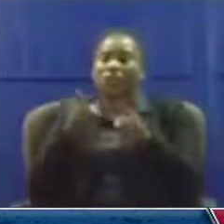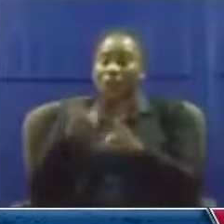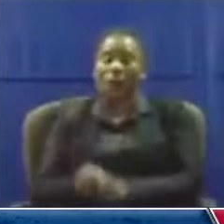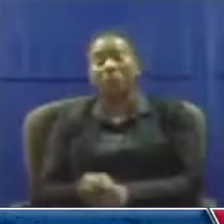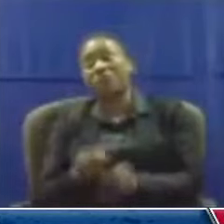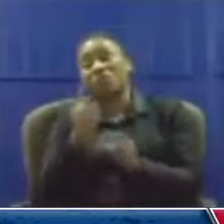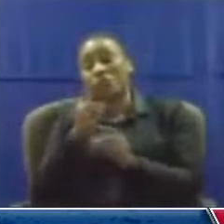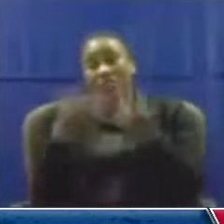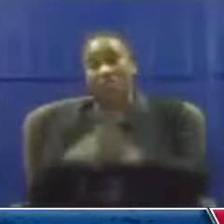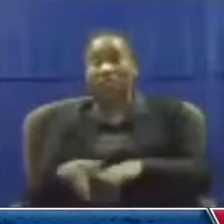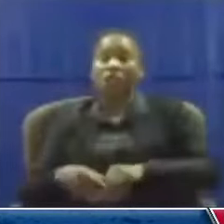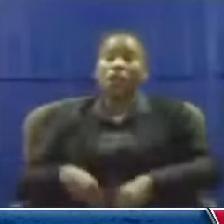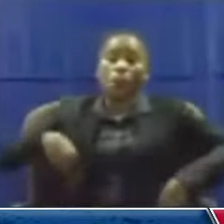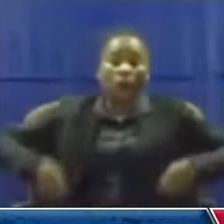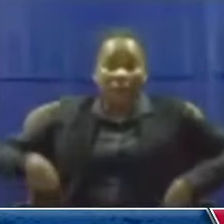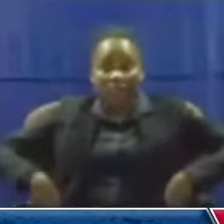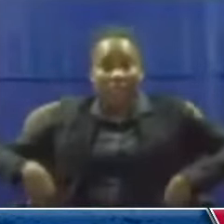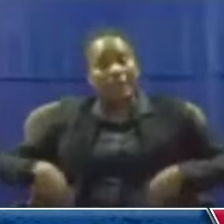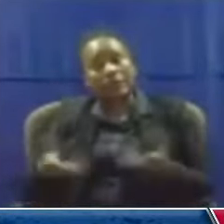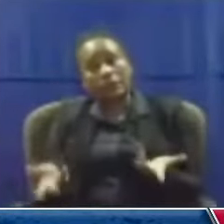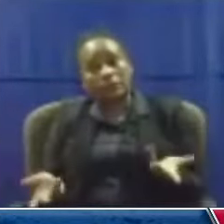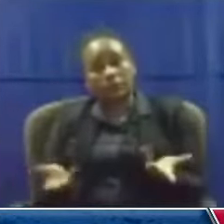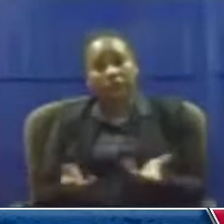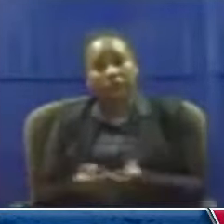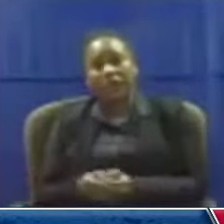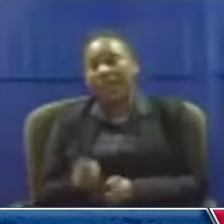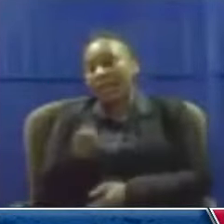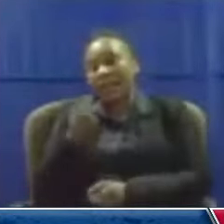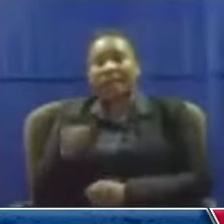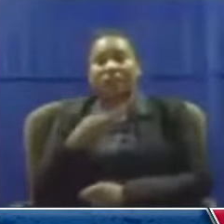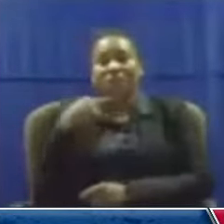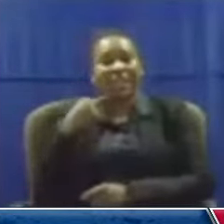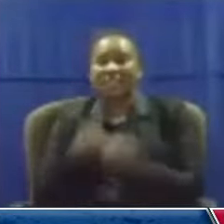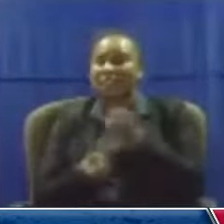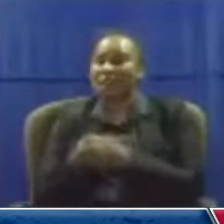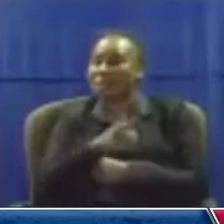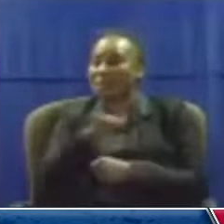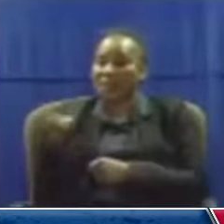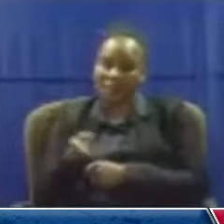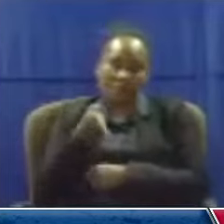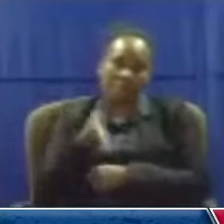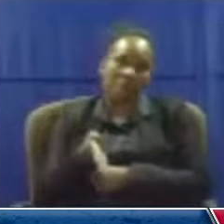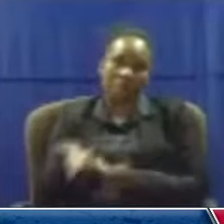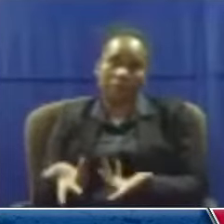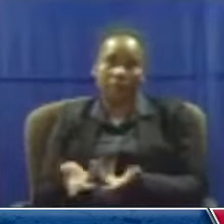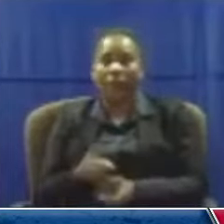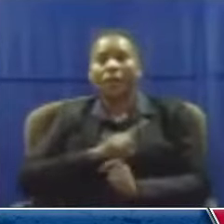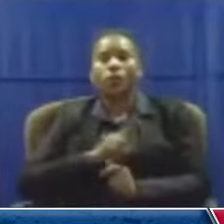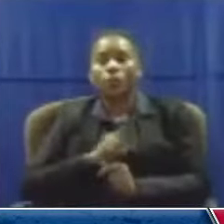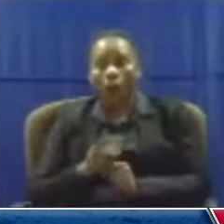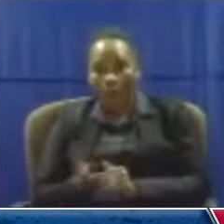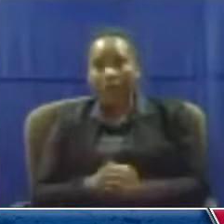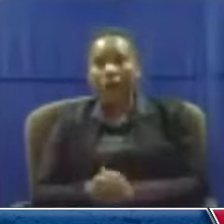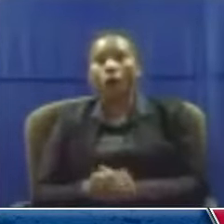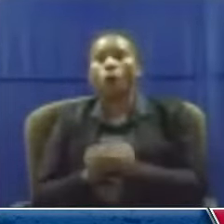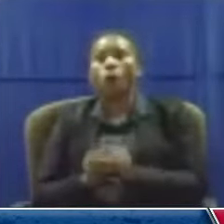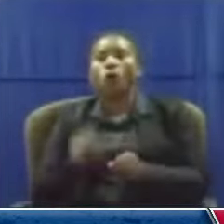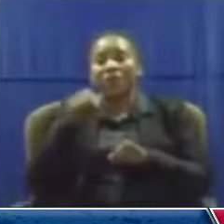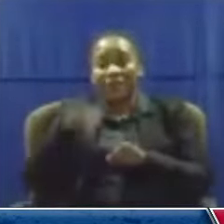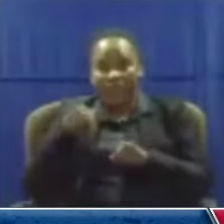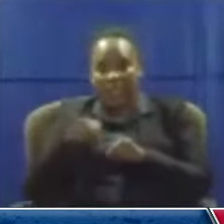speeches bear little reality with what happens on the ground, which is why that the motion passed by this House this